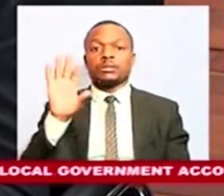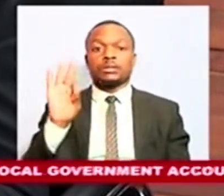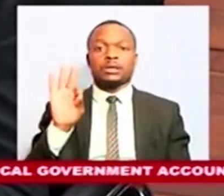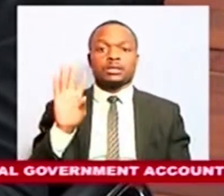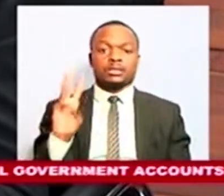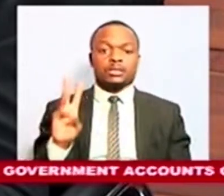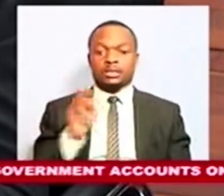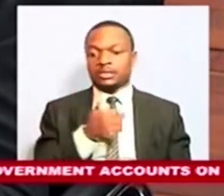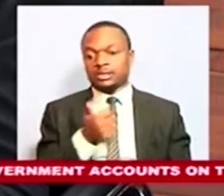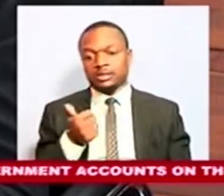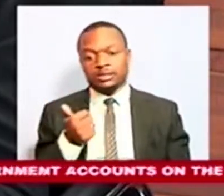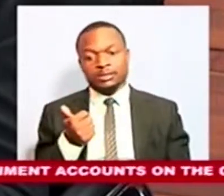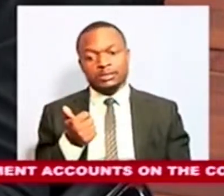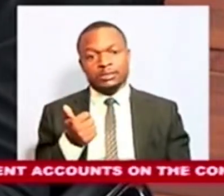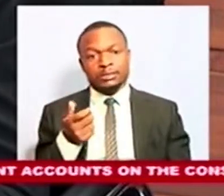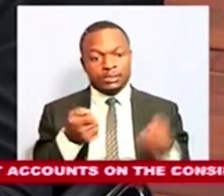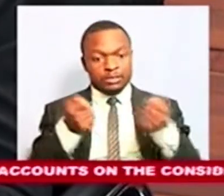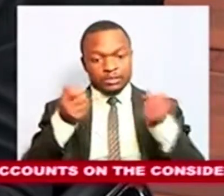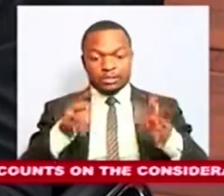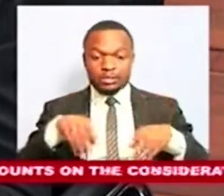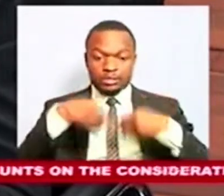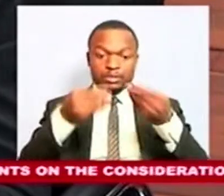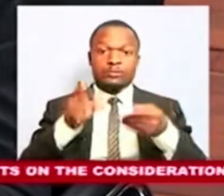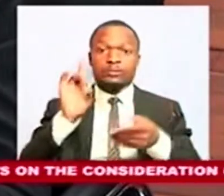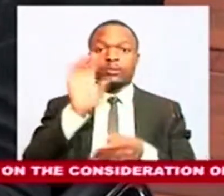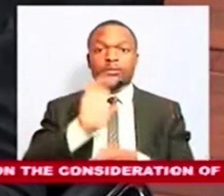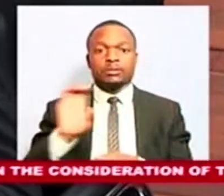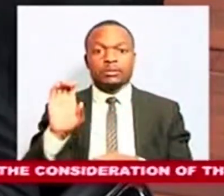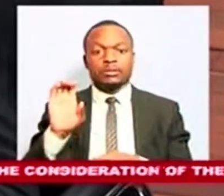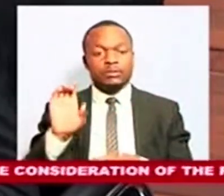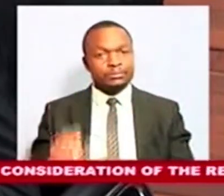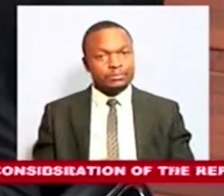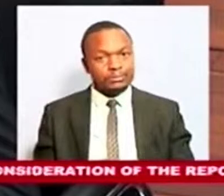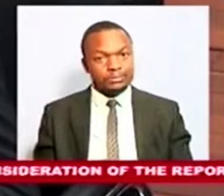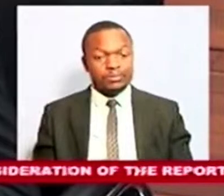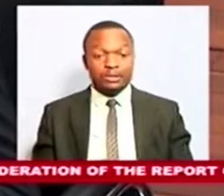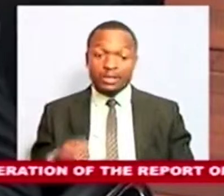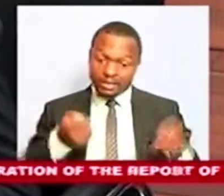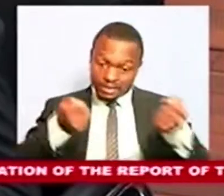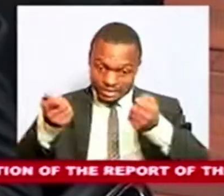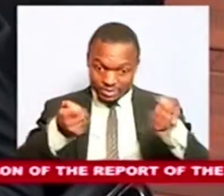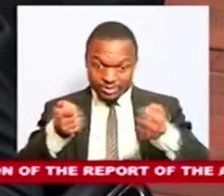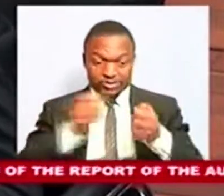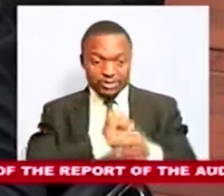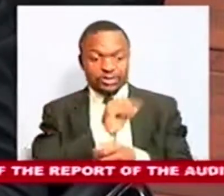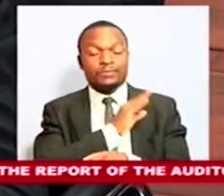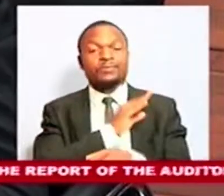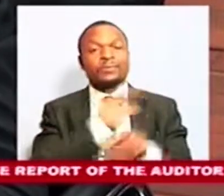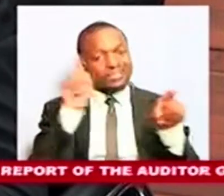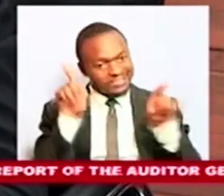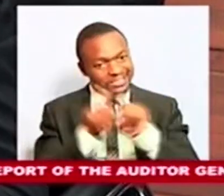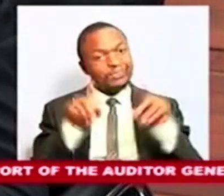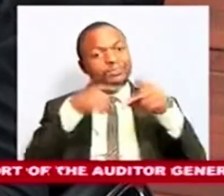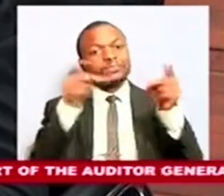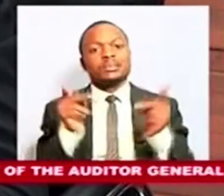5,596. The other driver was paid 800, also taking officers to Mansa.